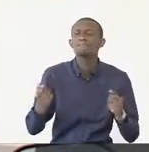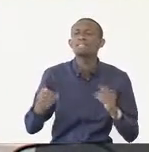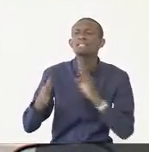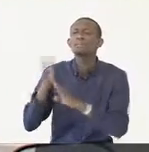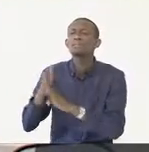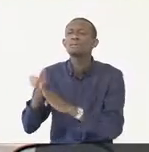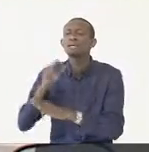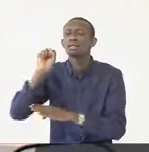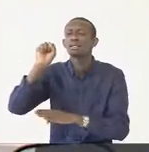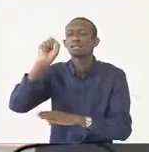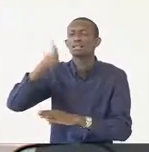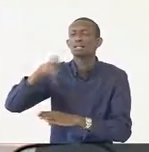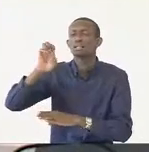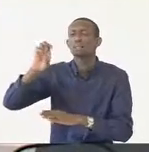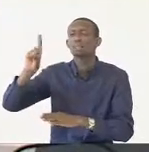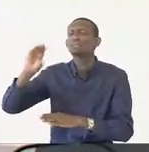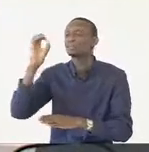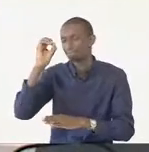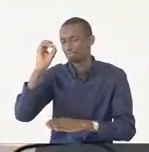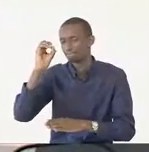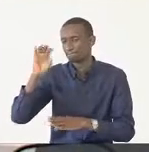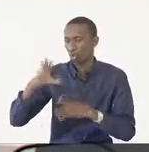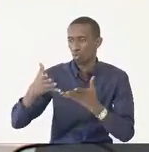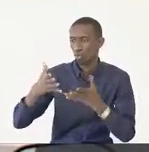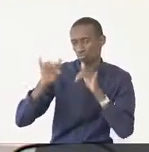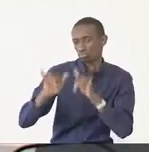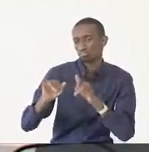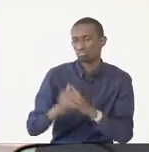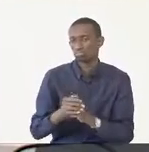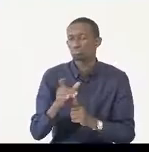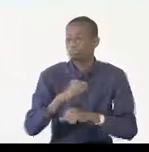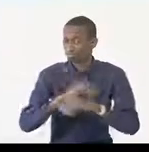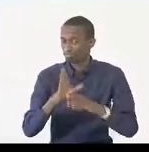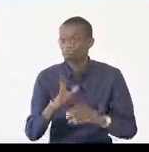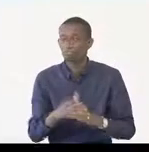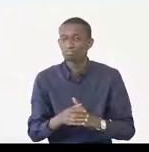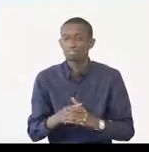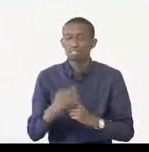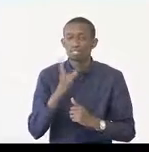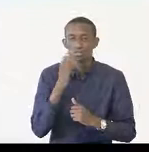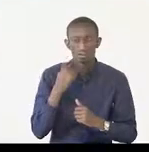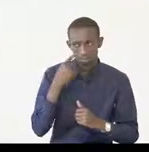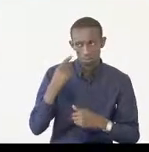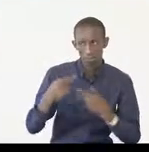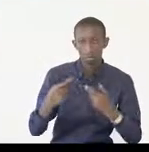is stationary. Okay, so then students, this what I'm telling you